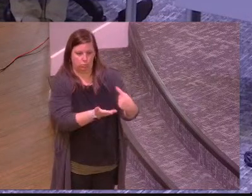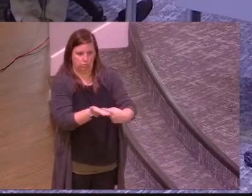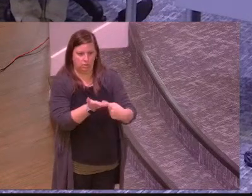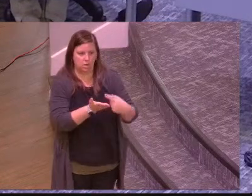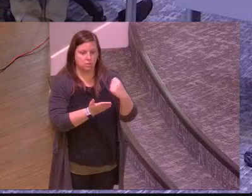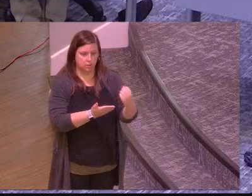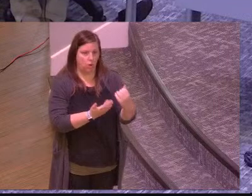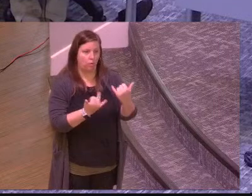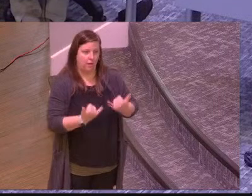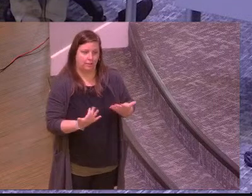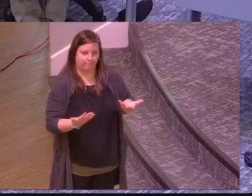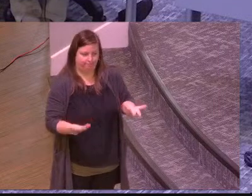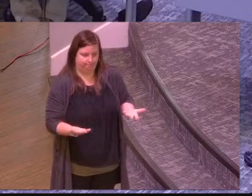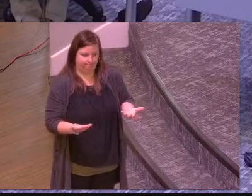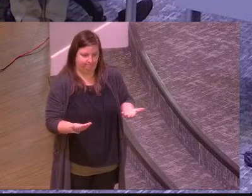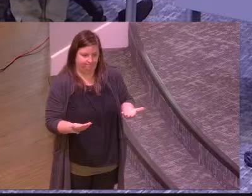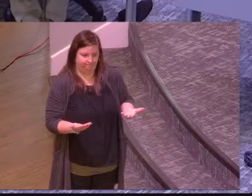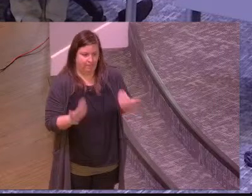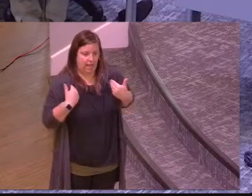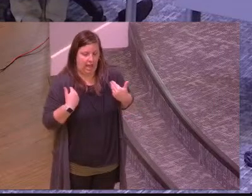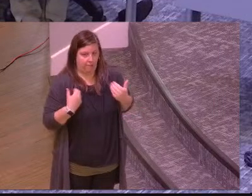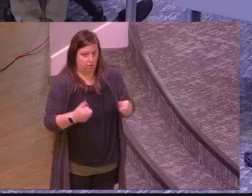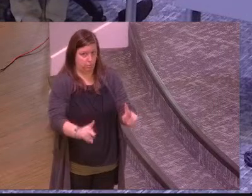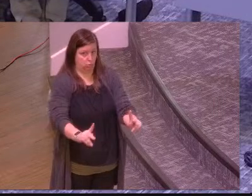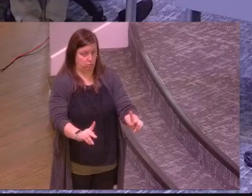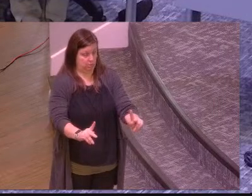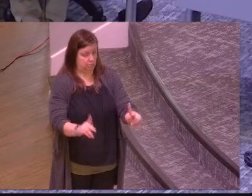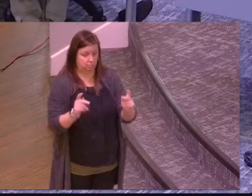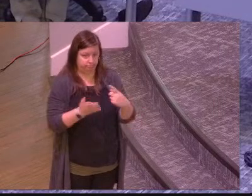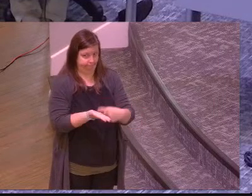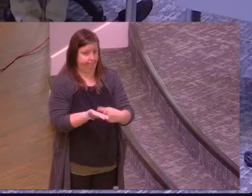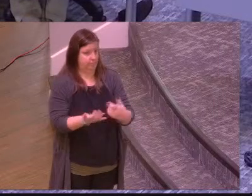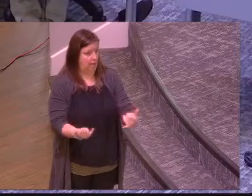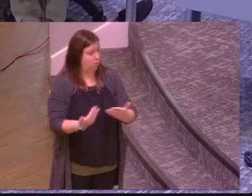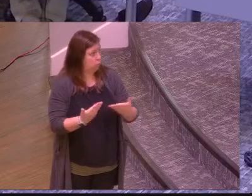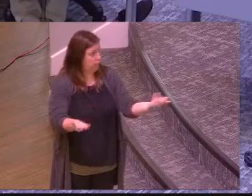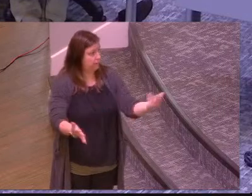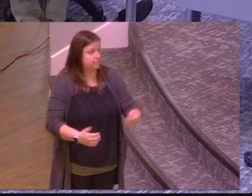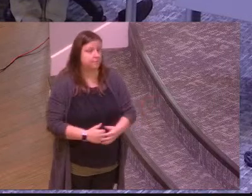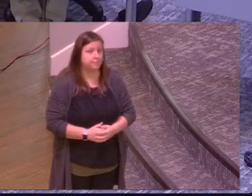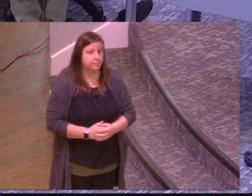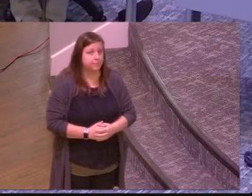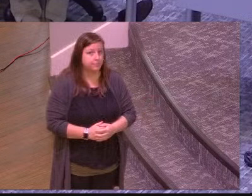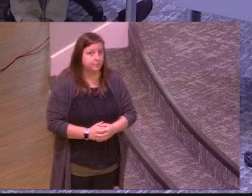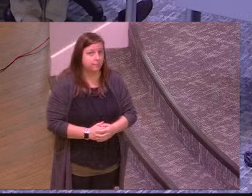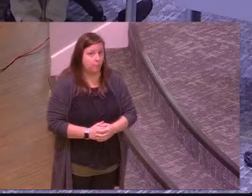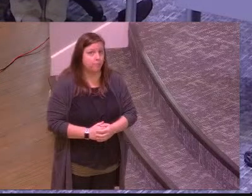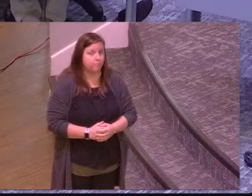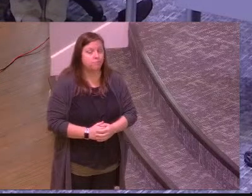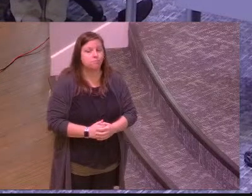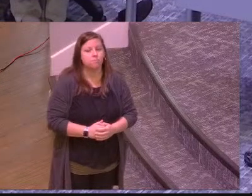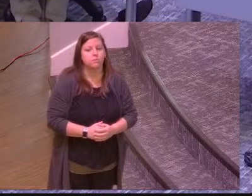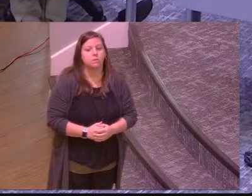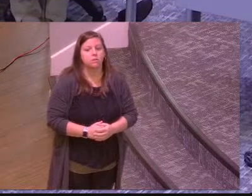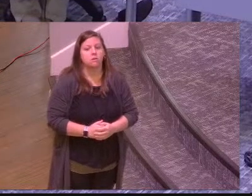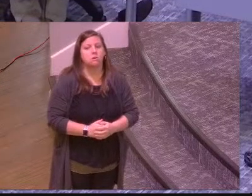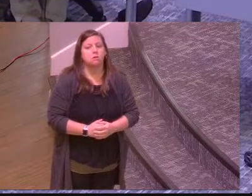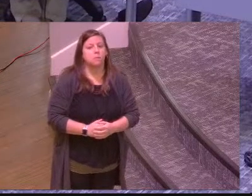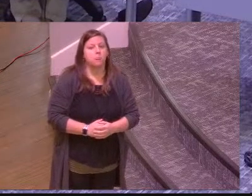this item. And so really the floor is open. It does result in us